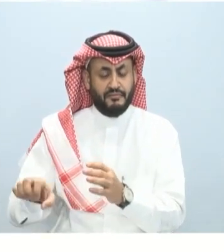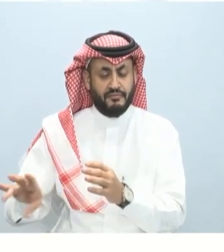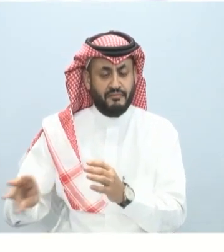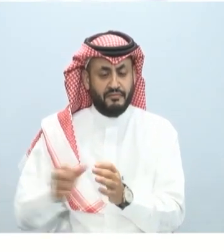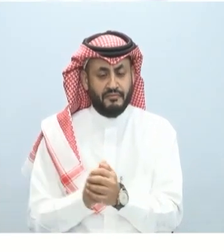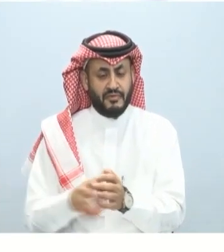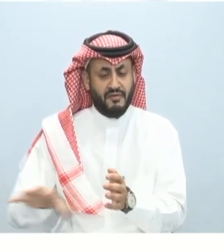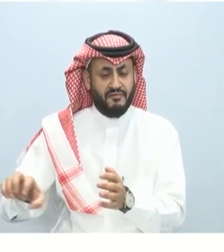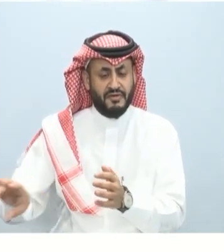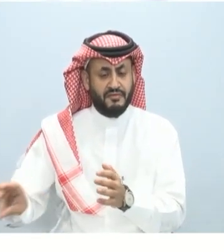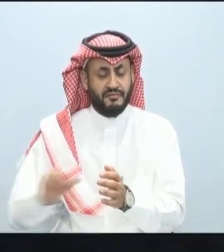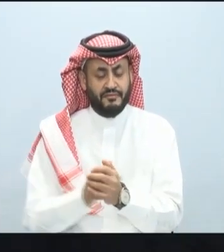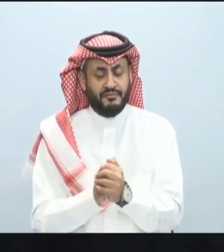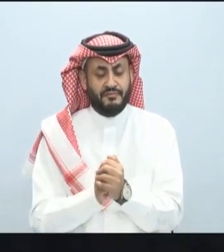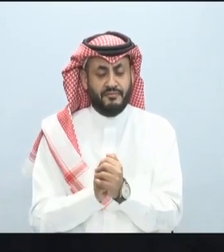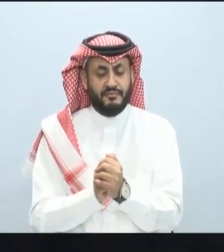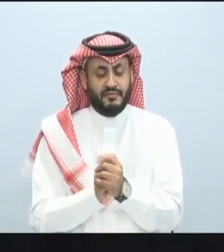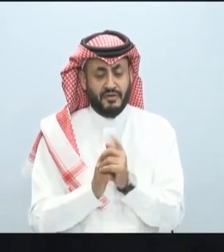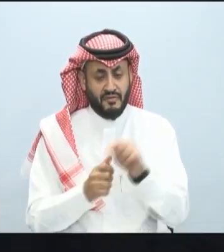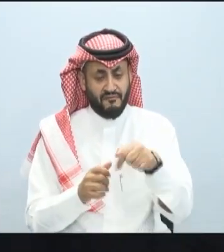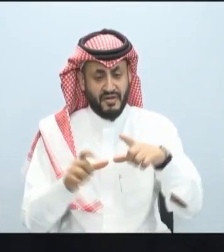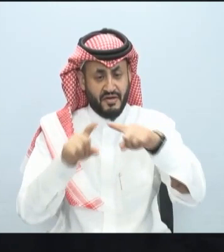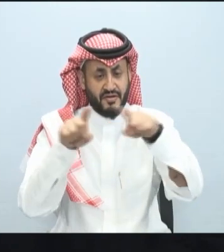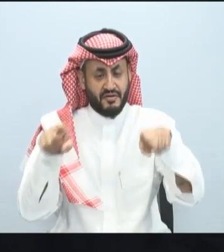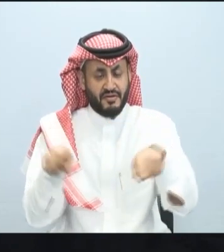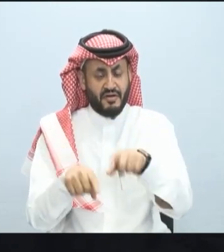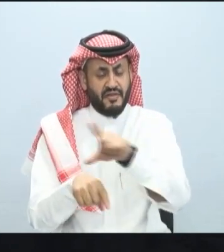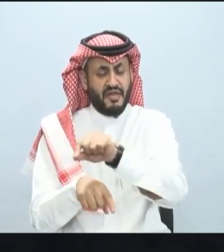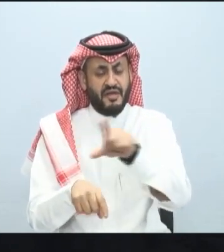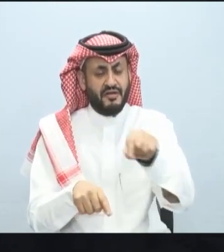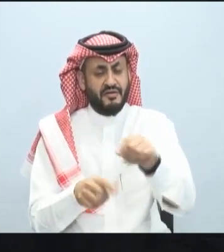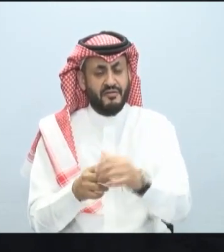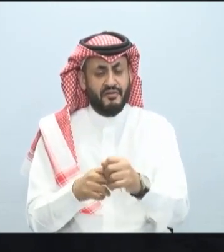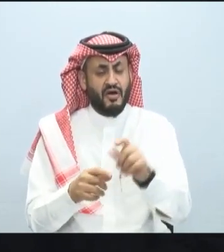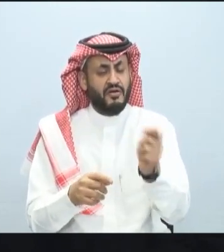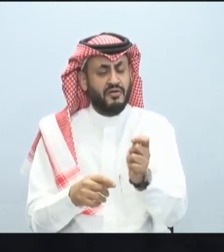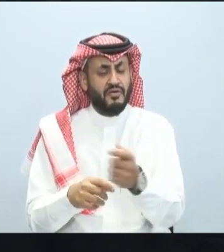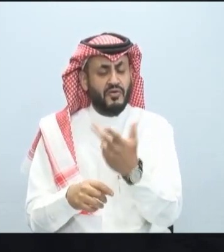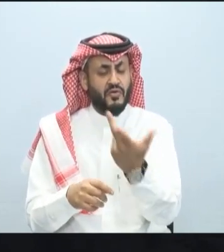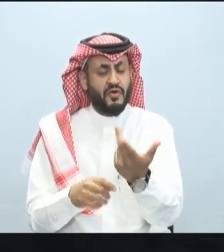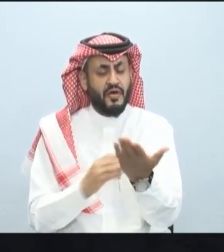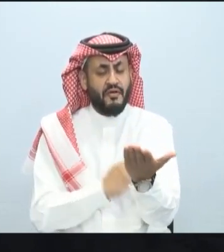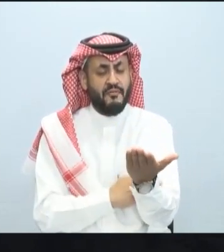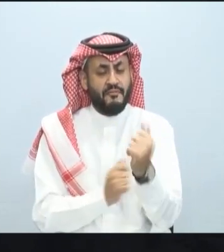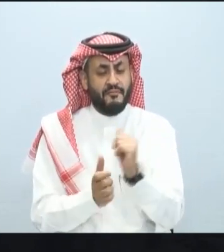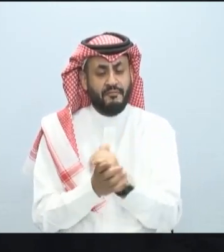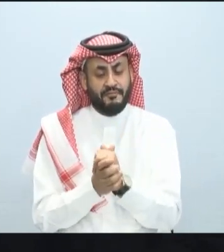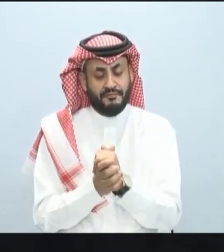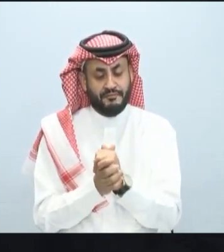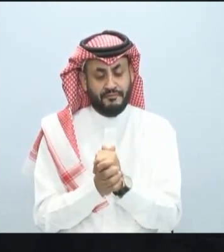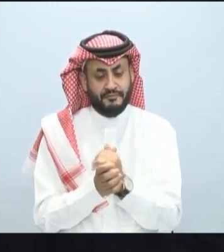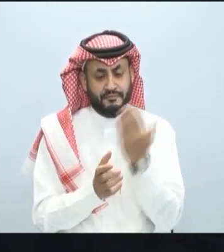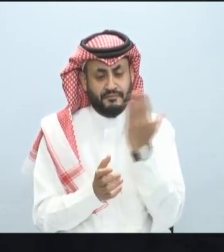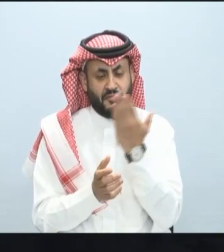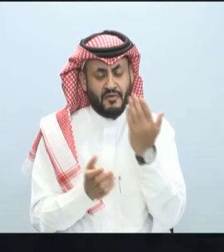book, there is actually a paragraph that is just an example for how you are going to write your essay. So let's read